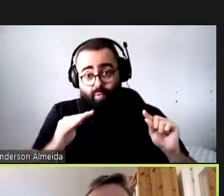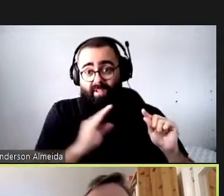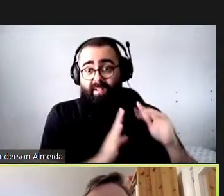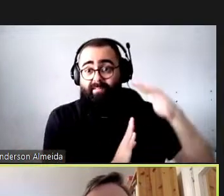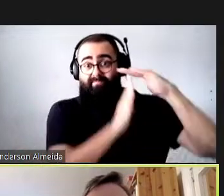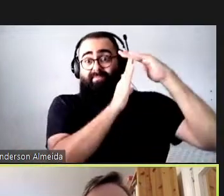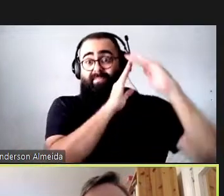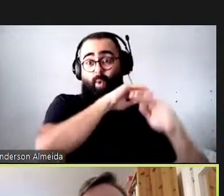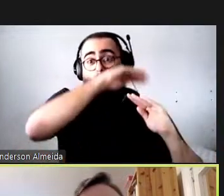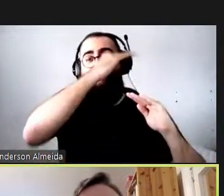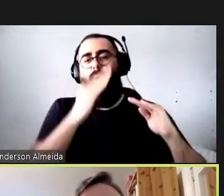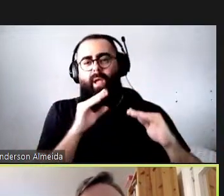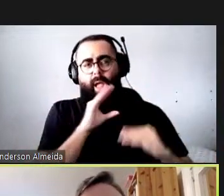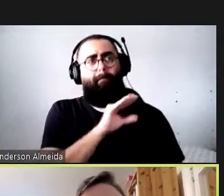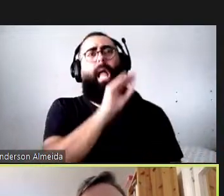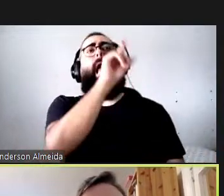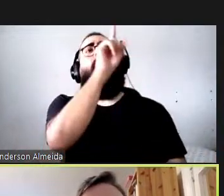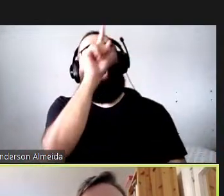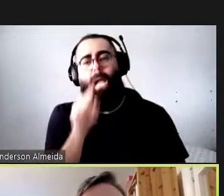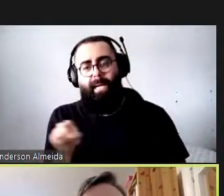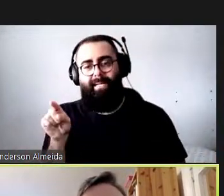Is